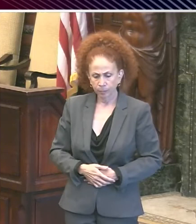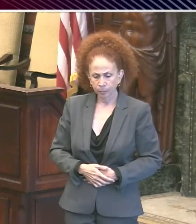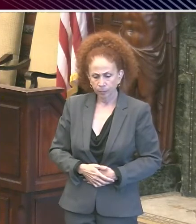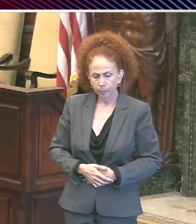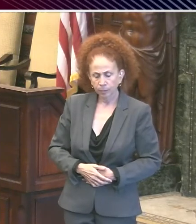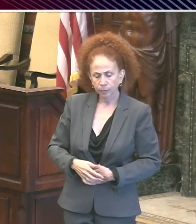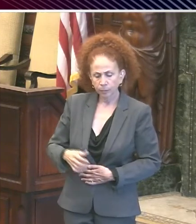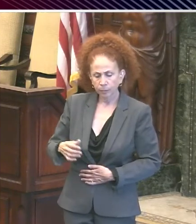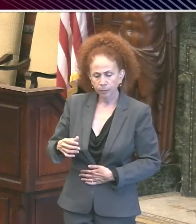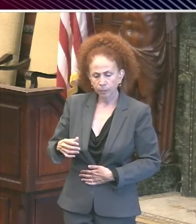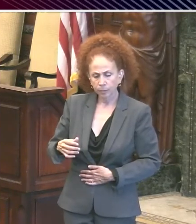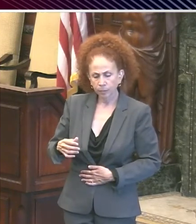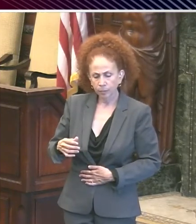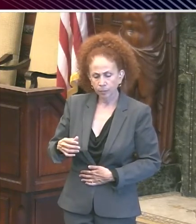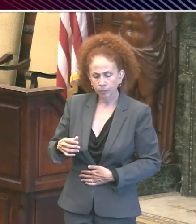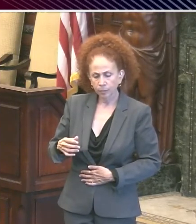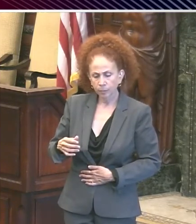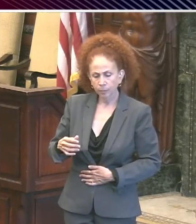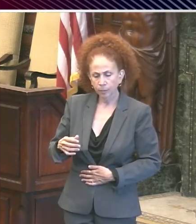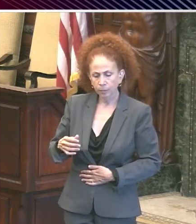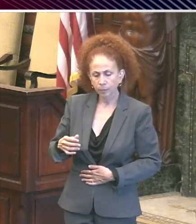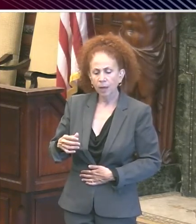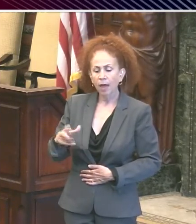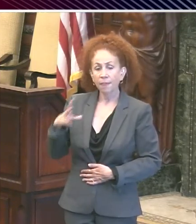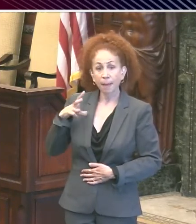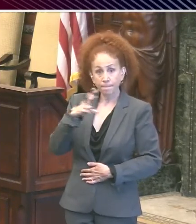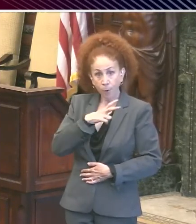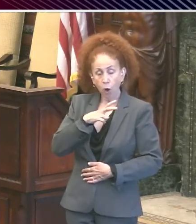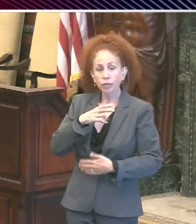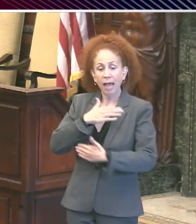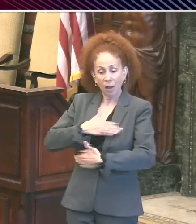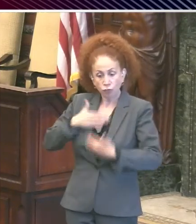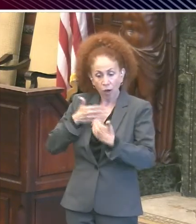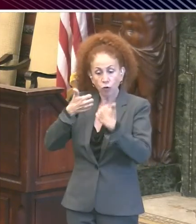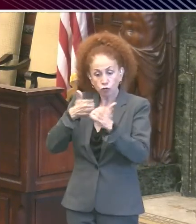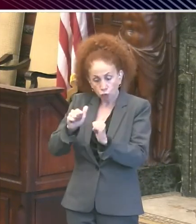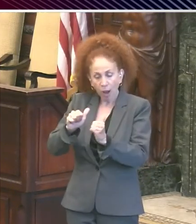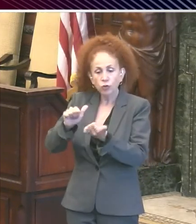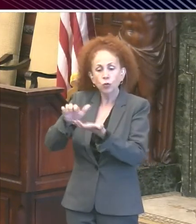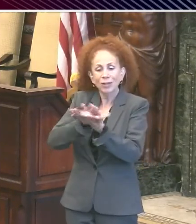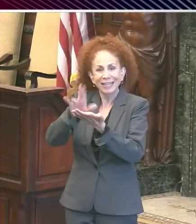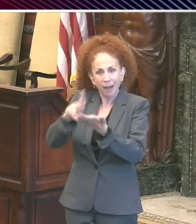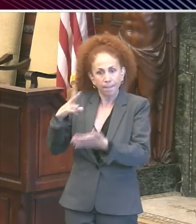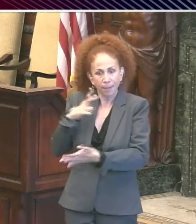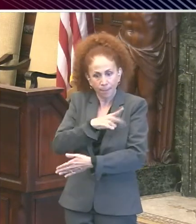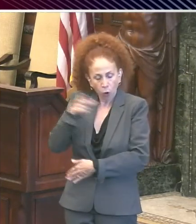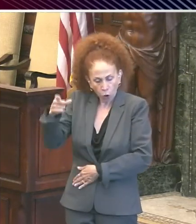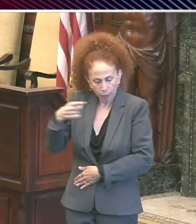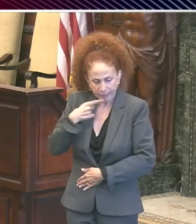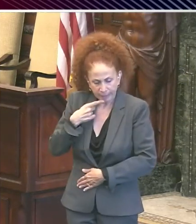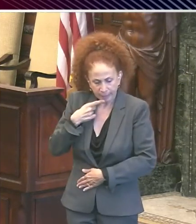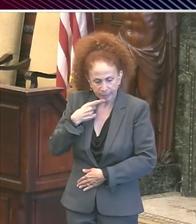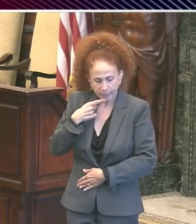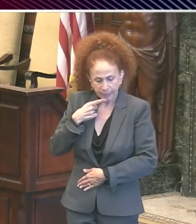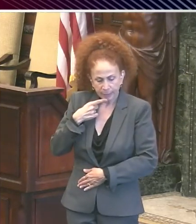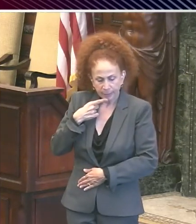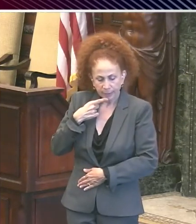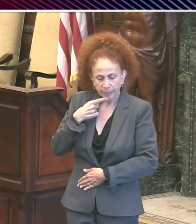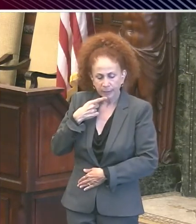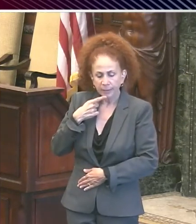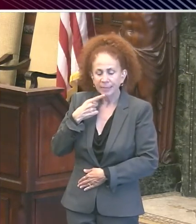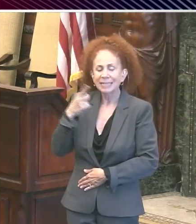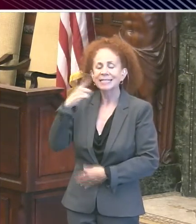with community organizations and Parks and Rec to try to clean up Pennypack Park. He's saying that it's lots of litter